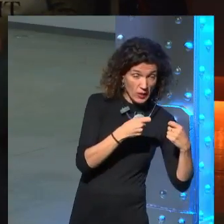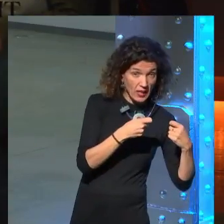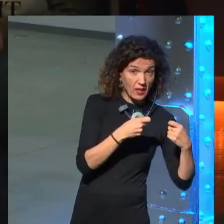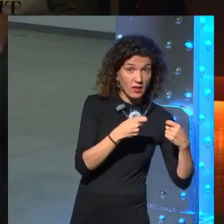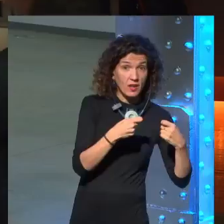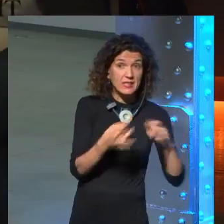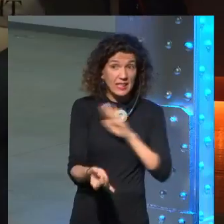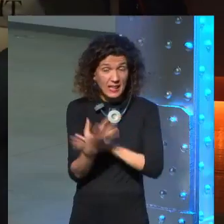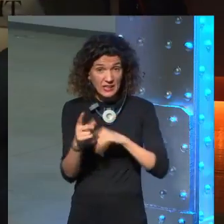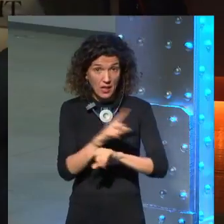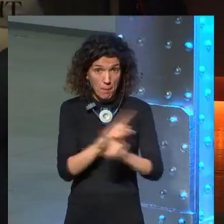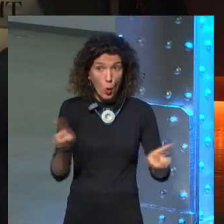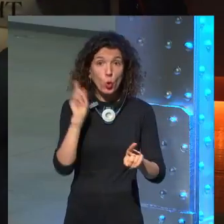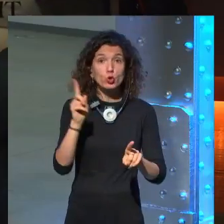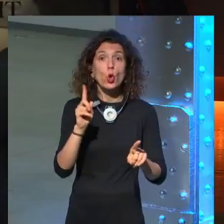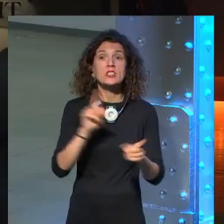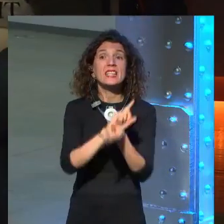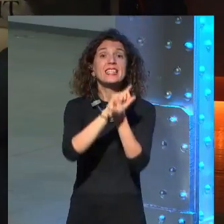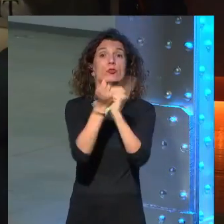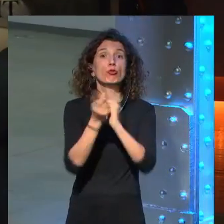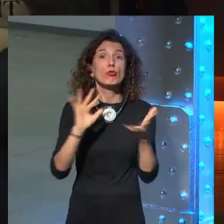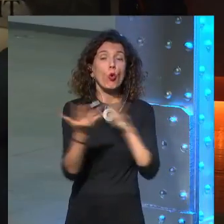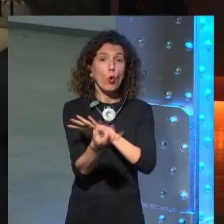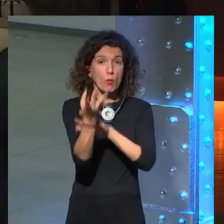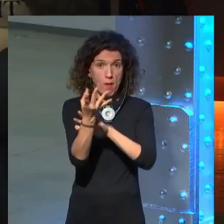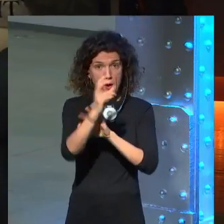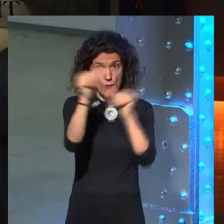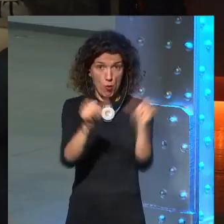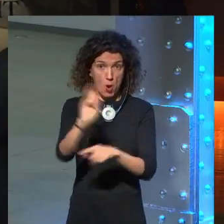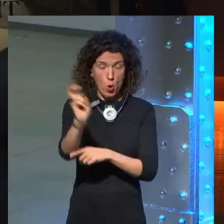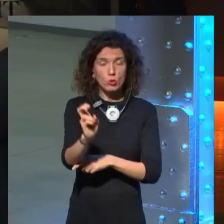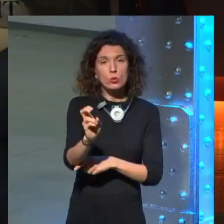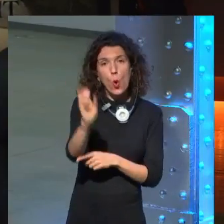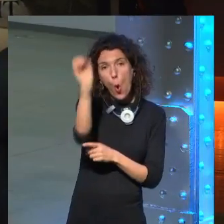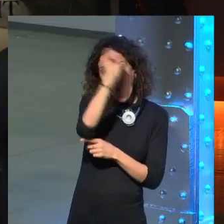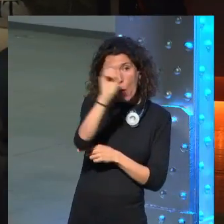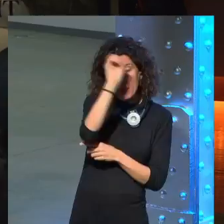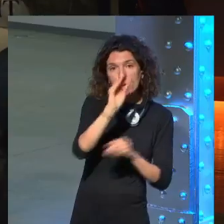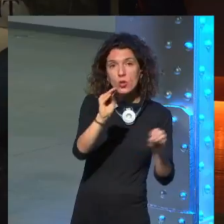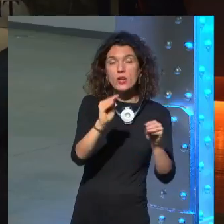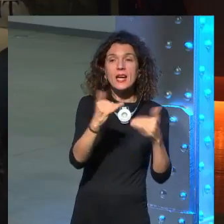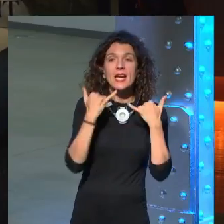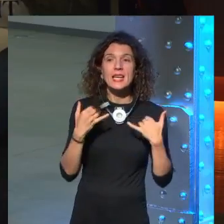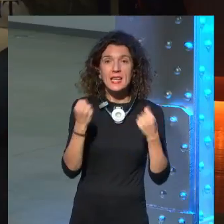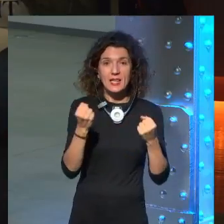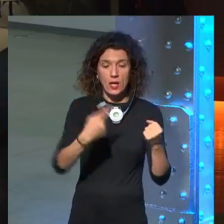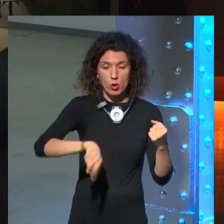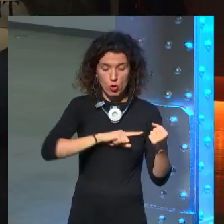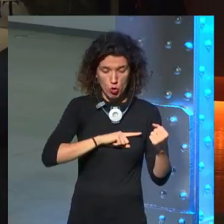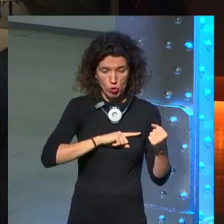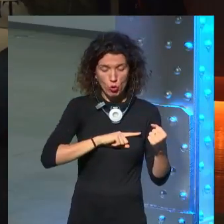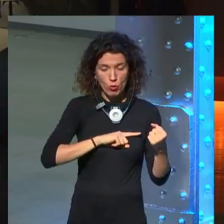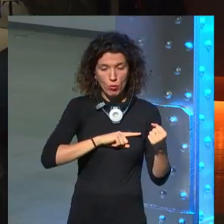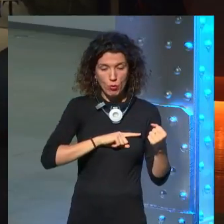is neither destroyed nor created, but it is transformed. So, I would like to know what's your opinion about the